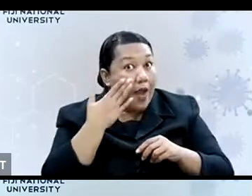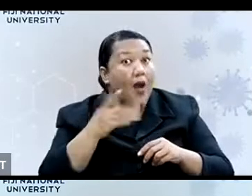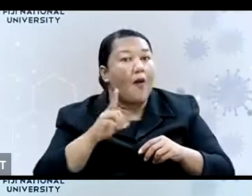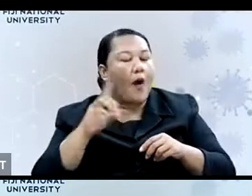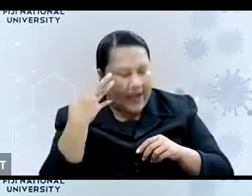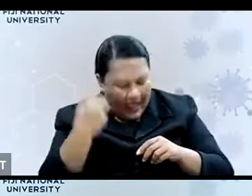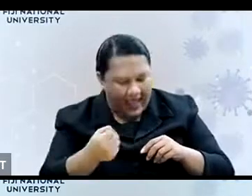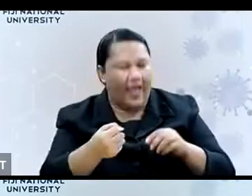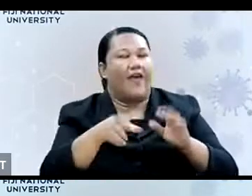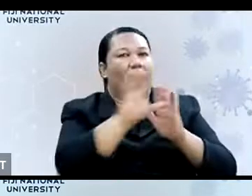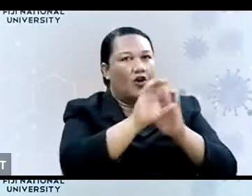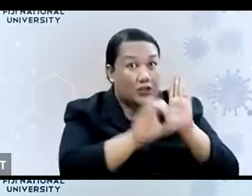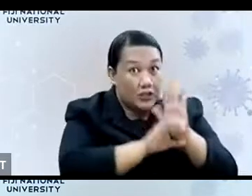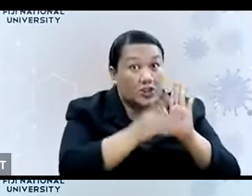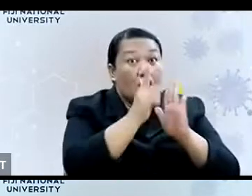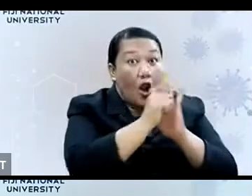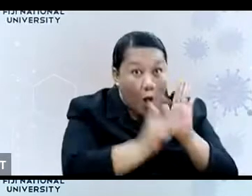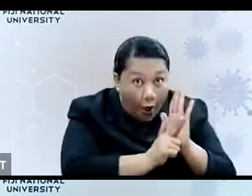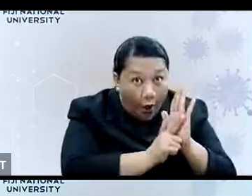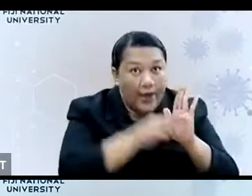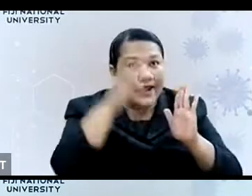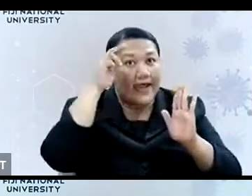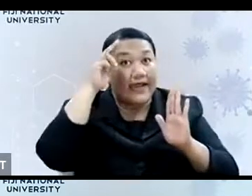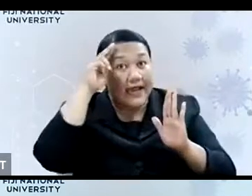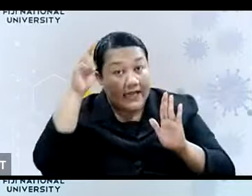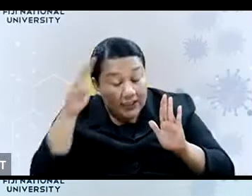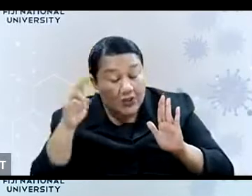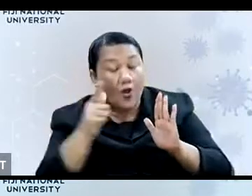that binds them. So